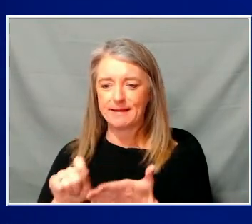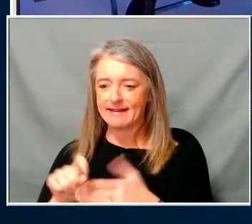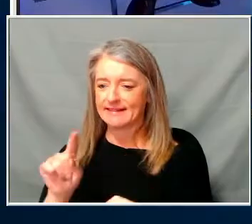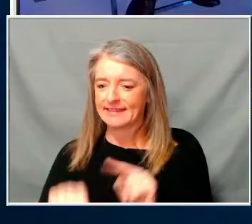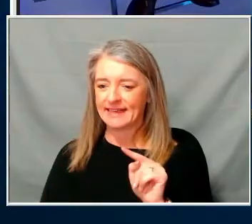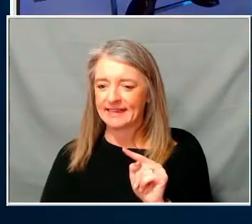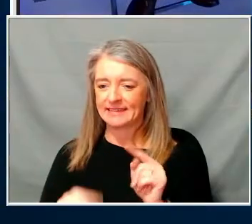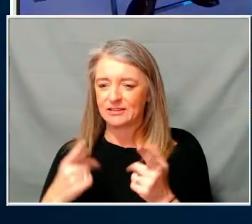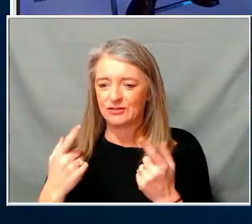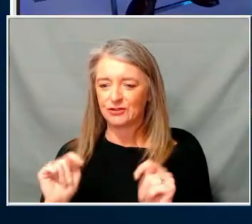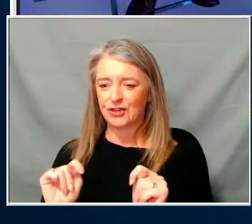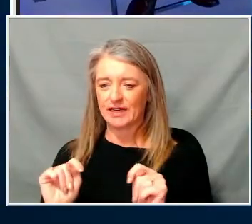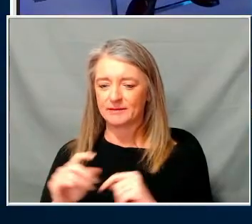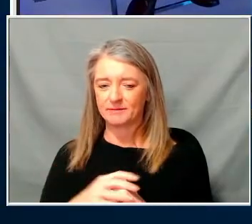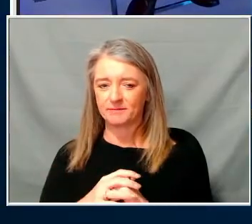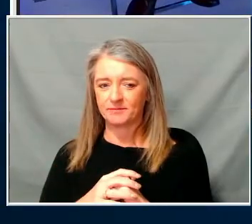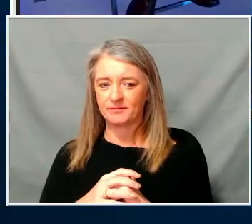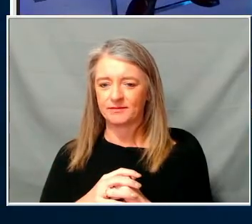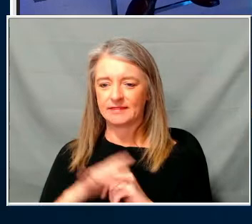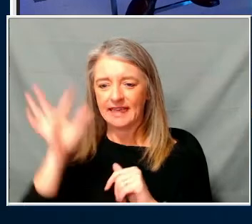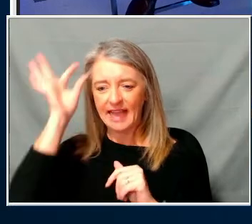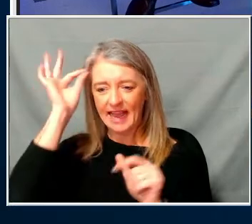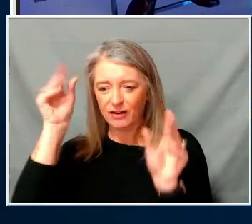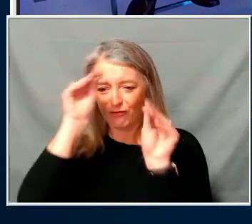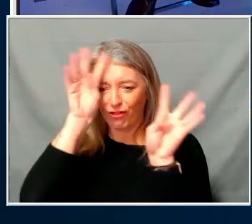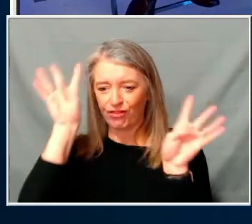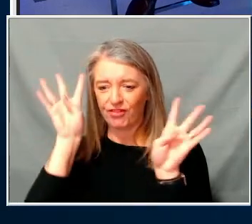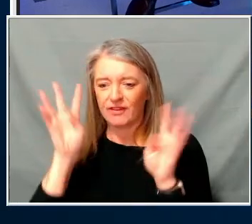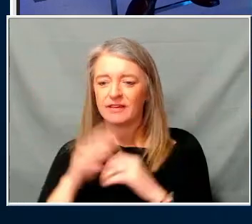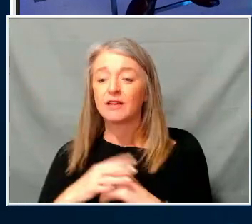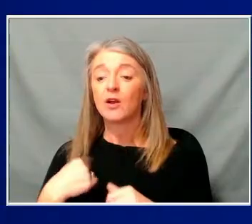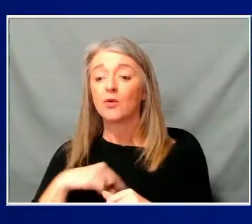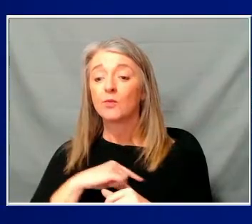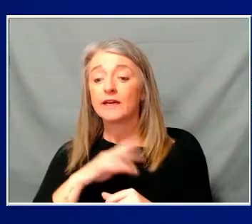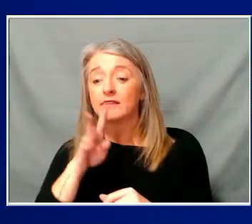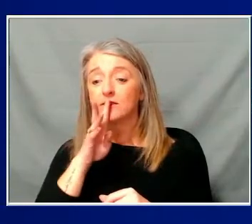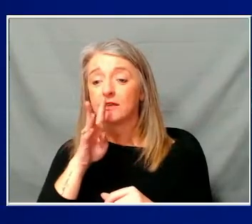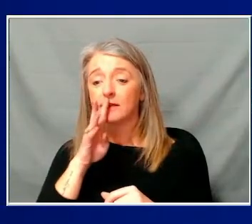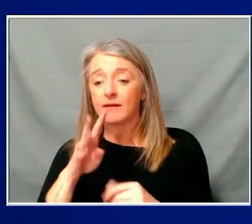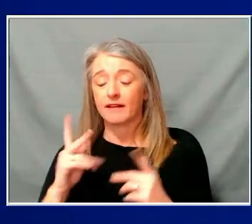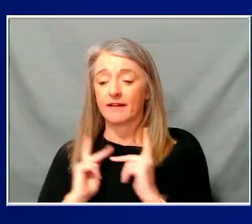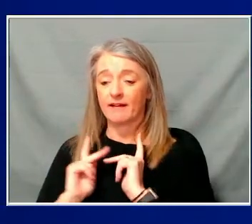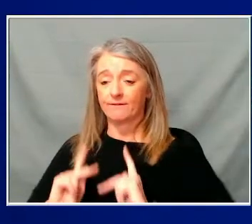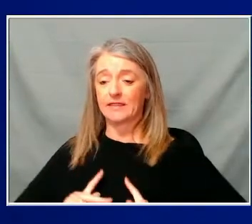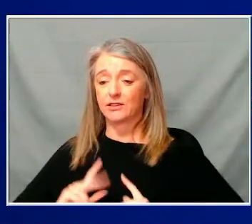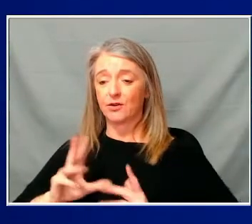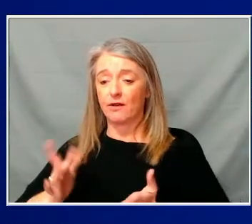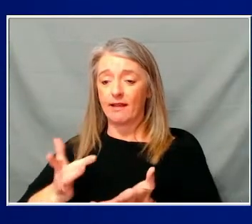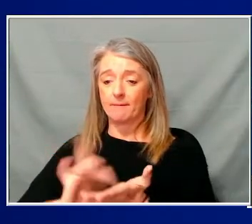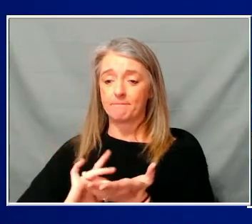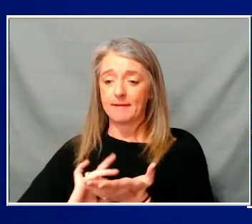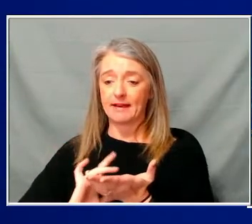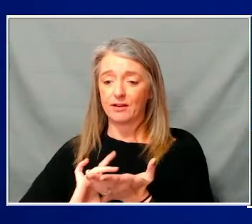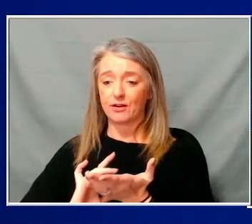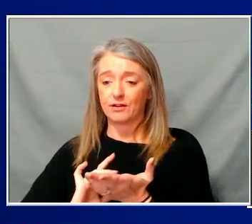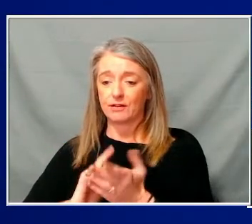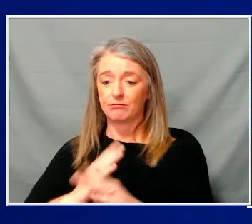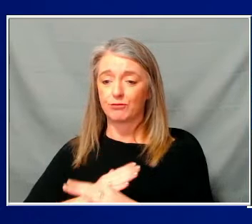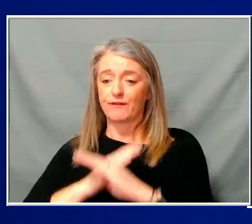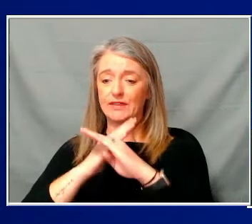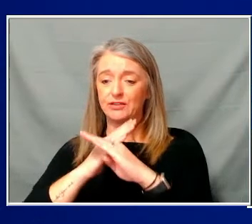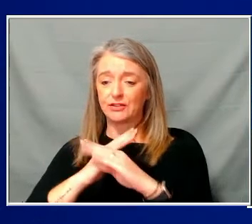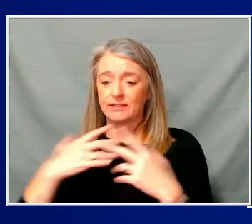could try. I'll try. His hair kind of looks. You know, I think it's we the always hair talk here. about the physical and medical, prevention and